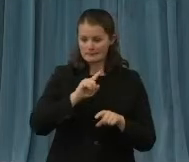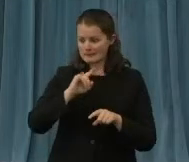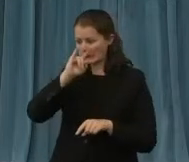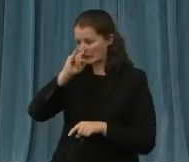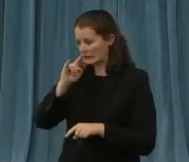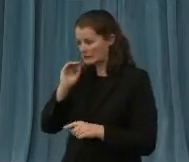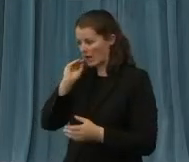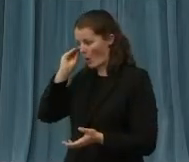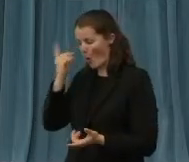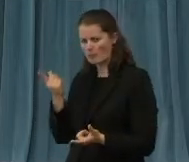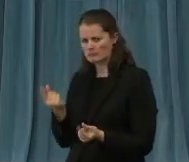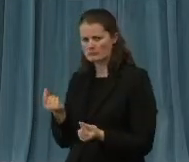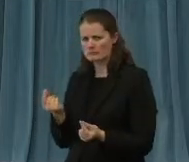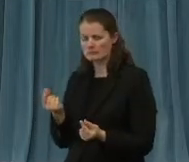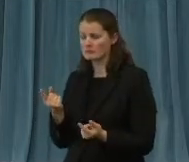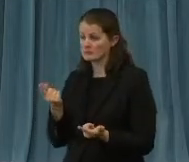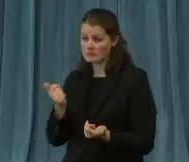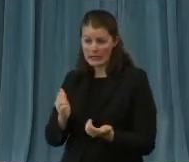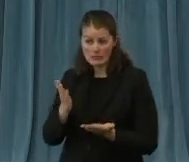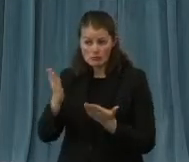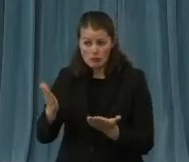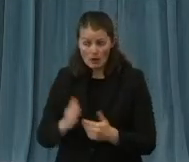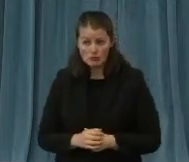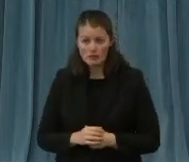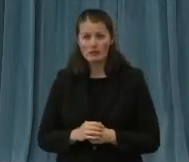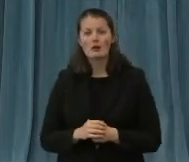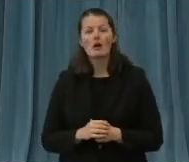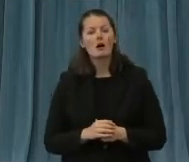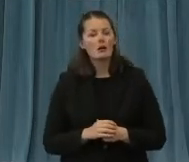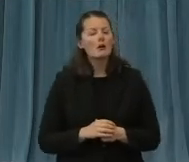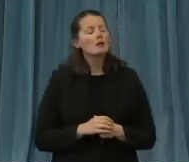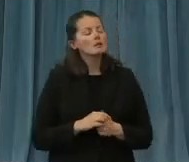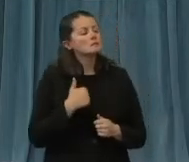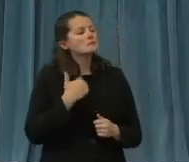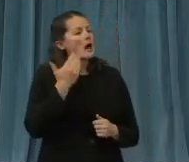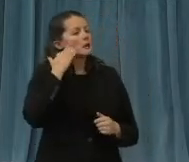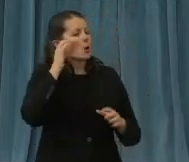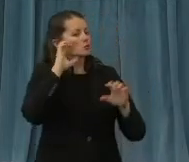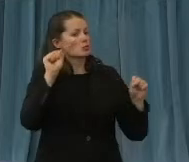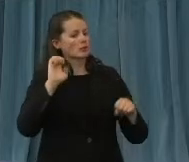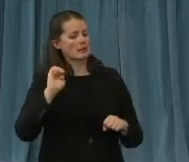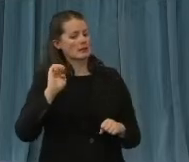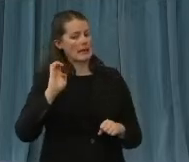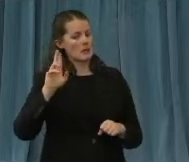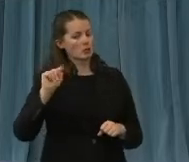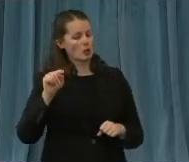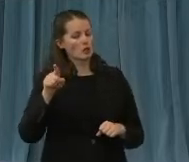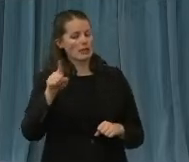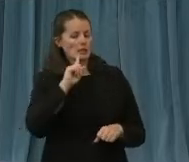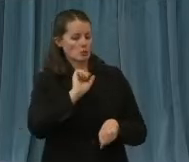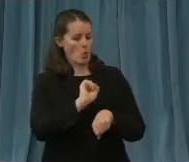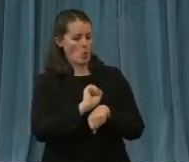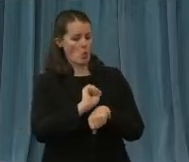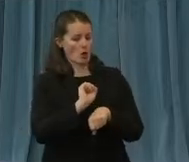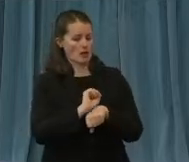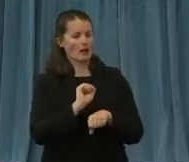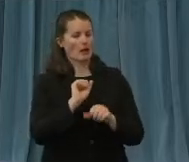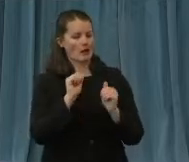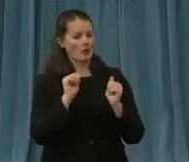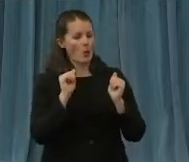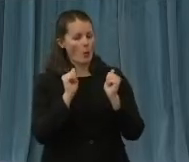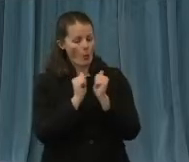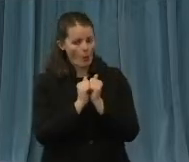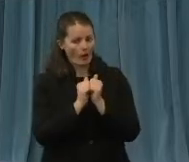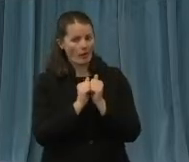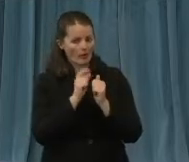I know that Superintendent Ebert is working with the various school districts. Child care and nutrition for our students is extremely important, and